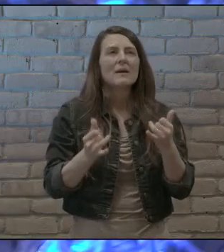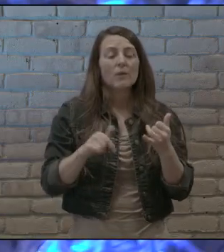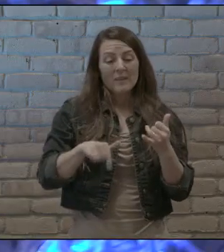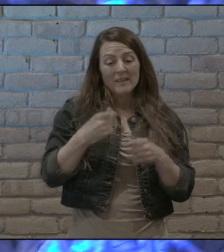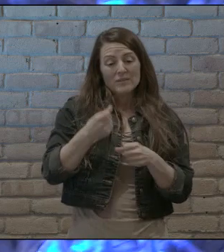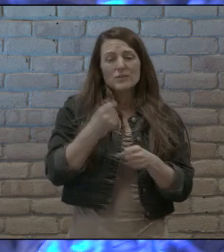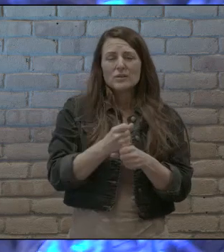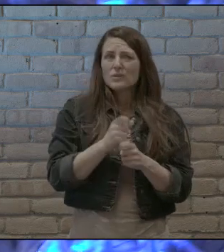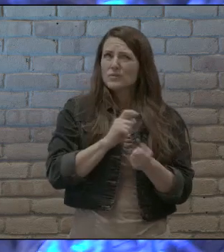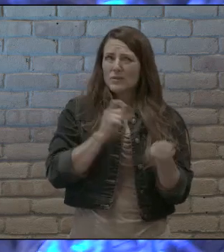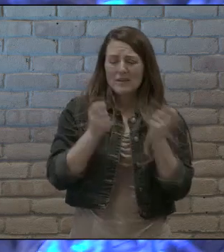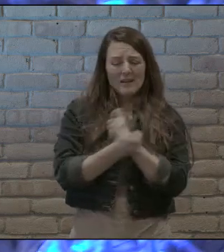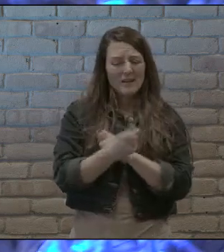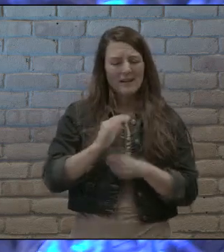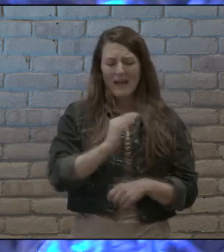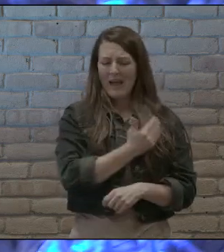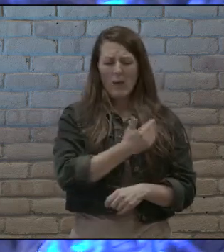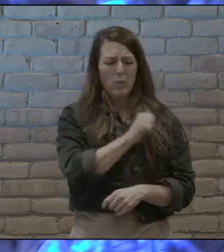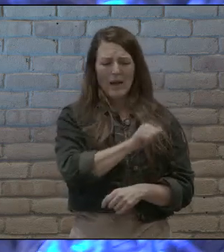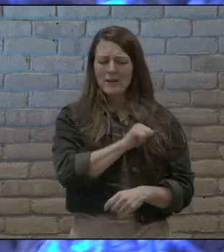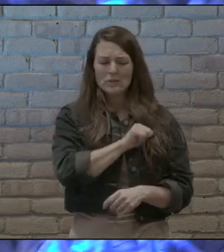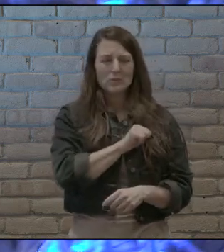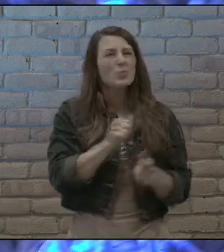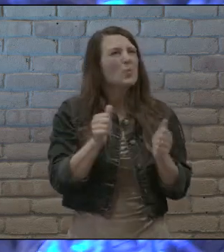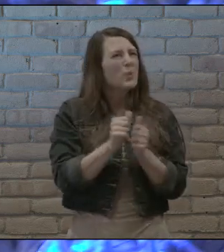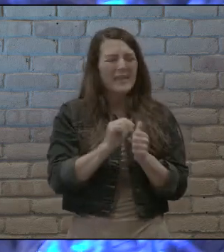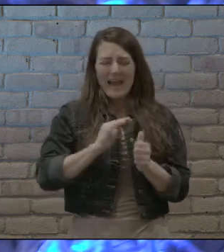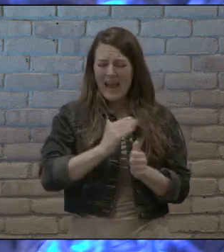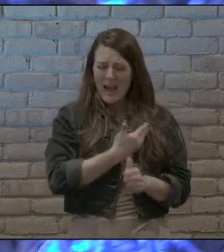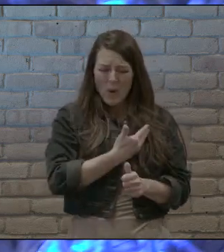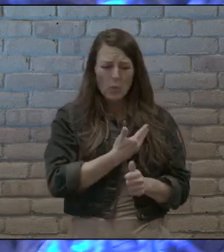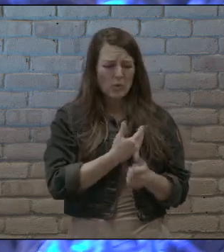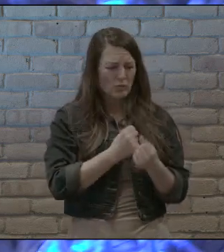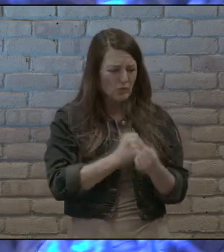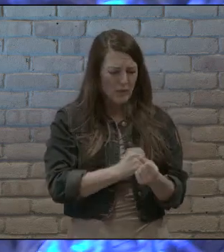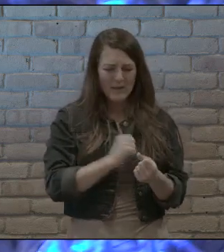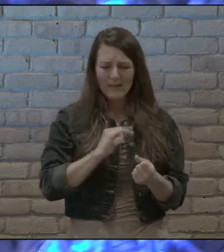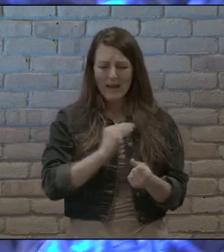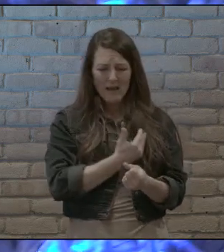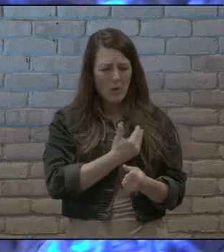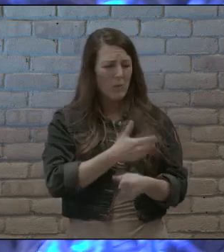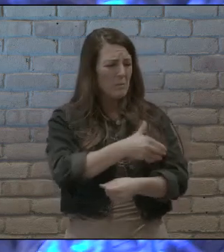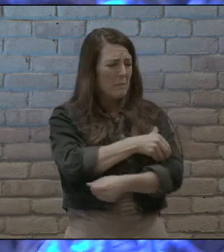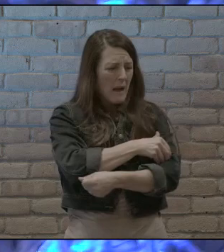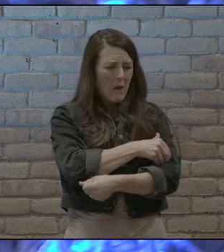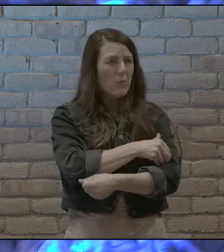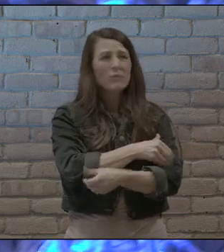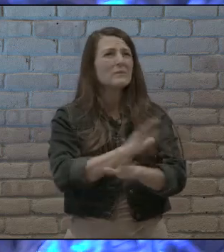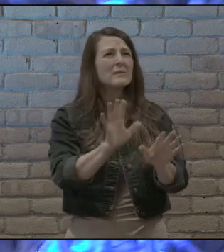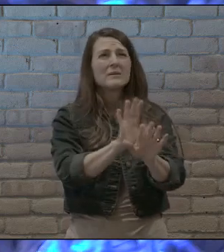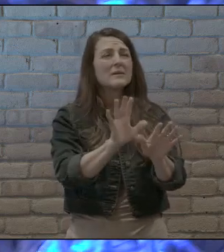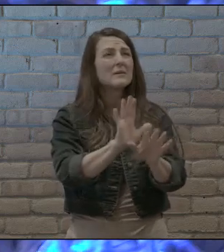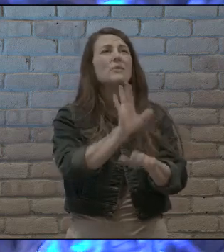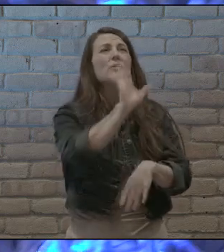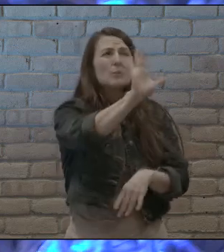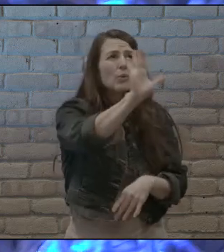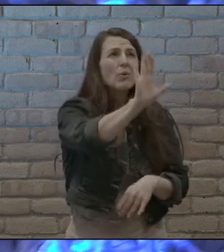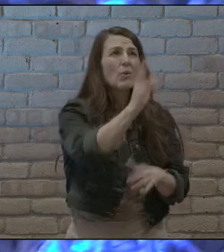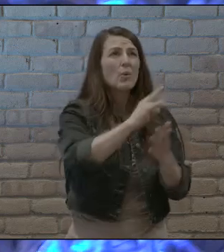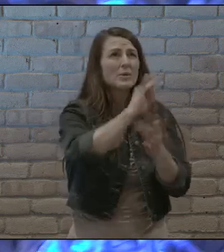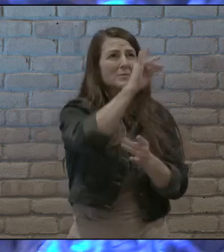year. Not by our own power, not by our own strength, but by your Holy